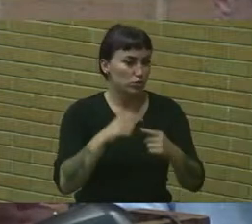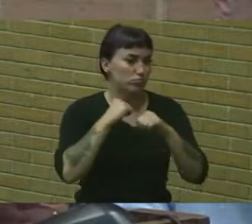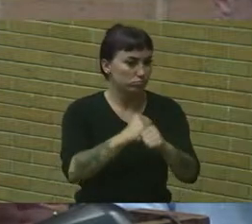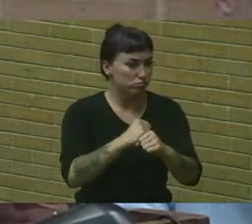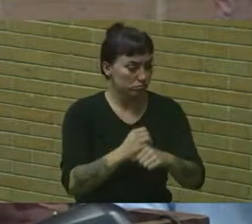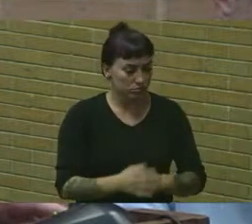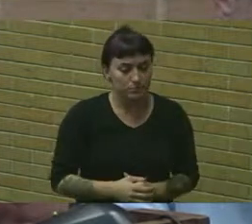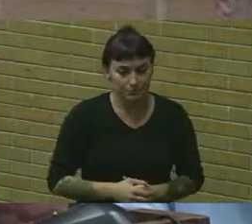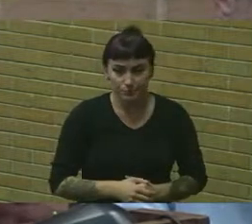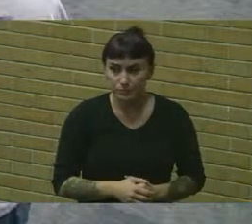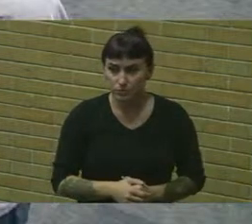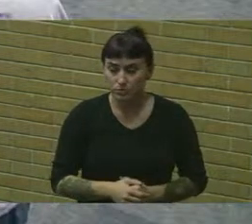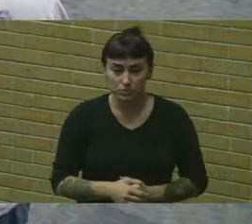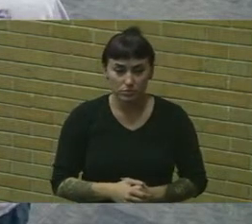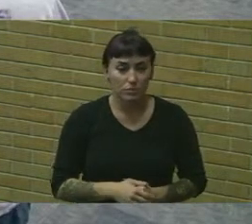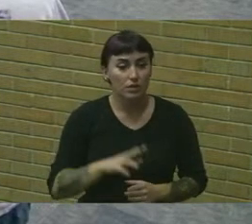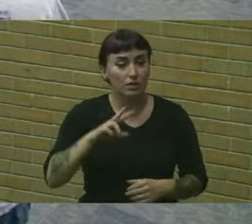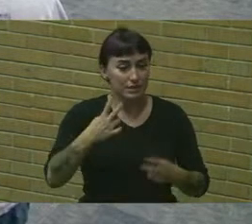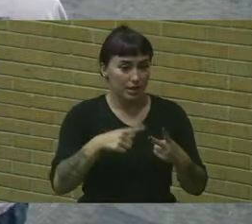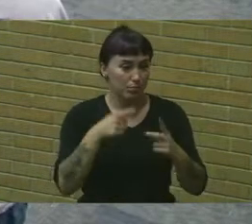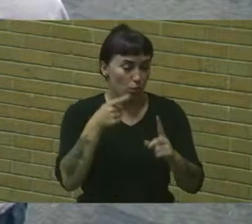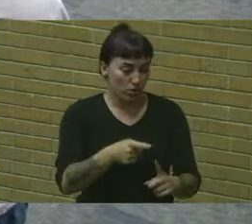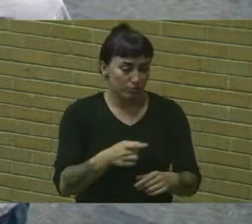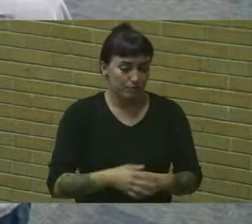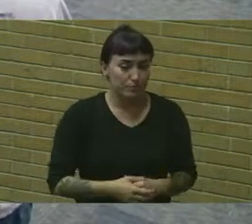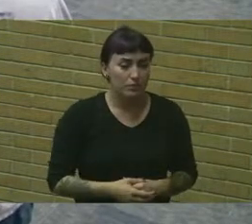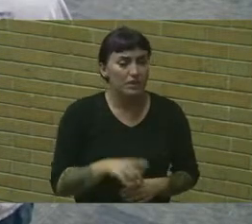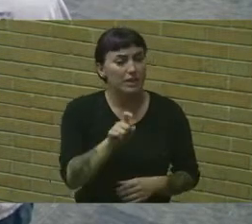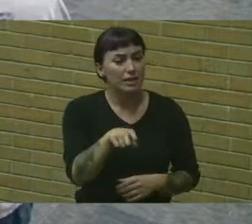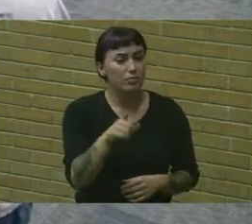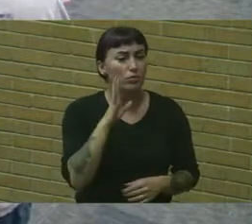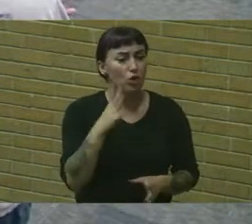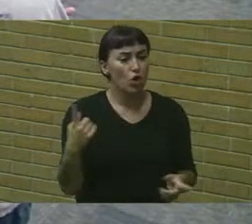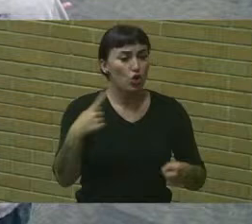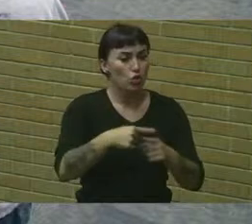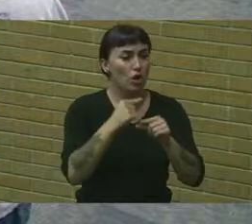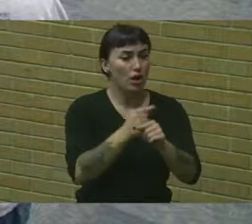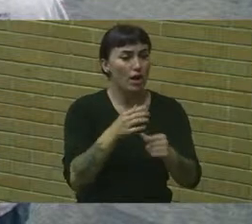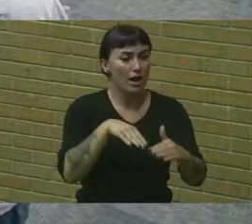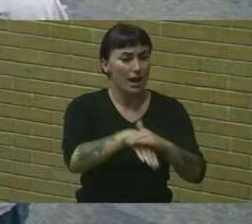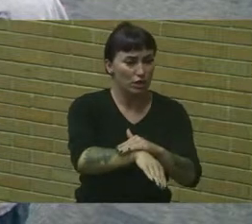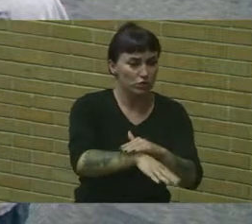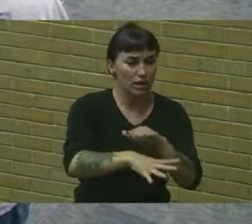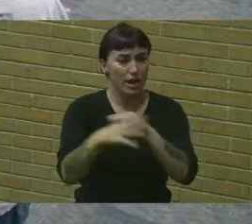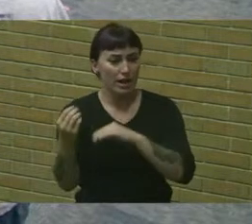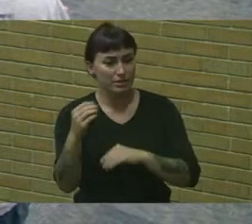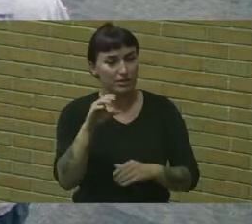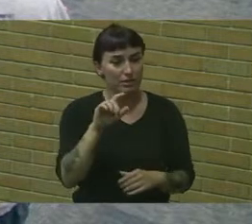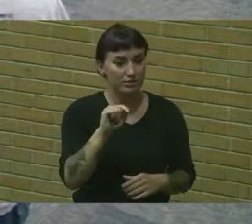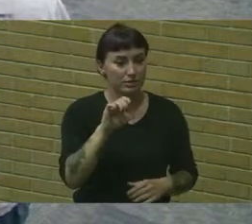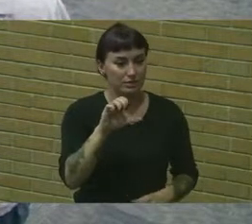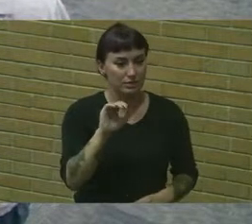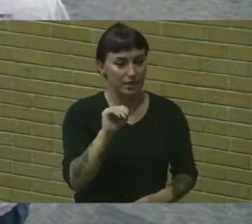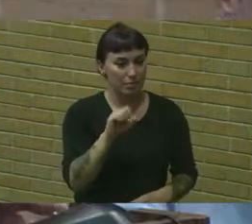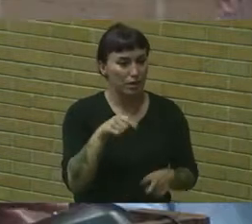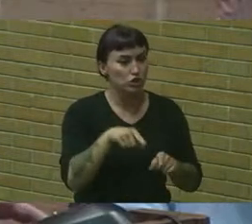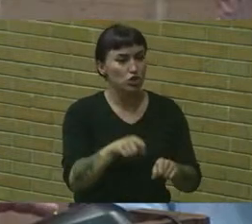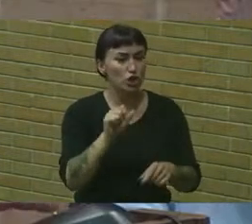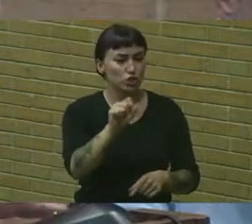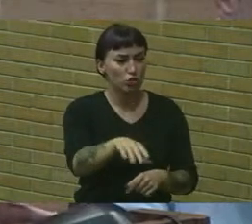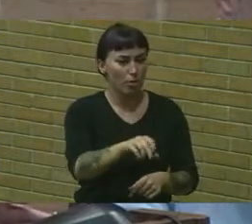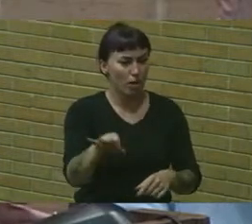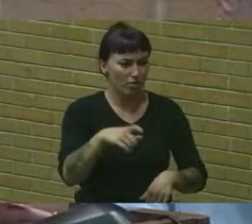accordingly. Second point. There needs to be a crossing guard at the entrance and exit of TCMS during drop-off time. It